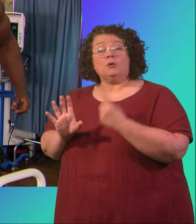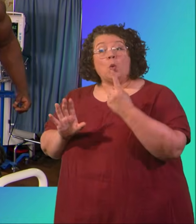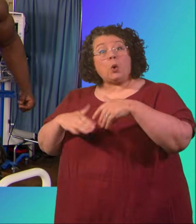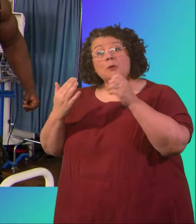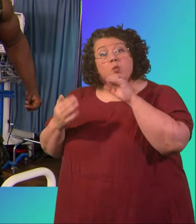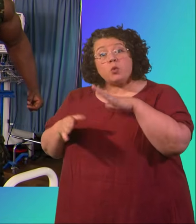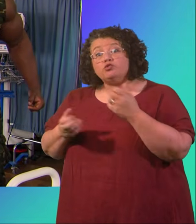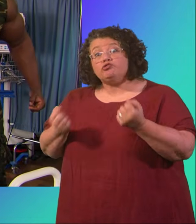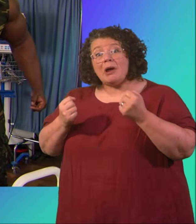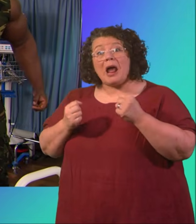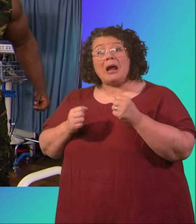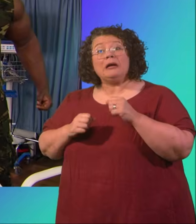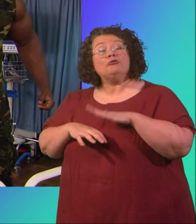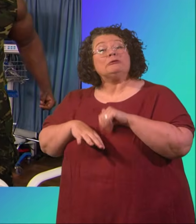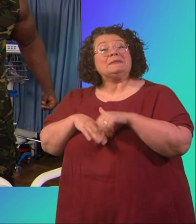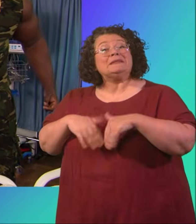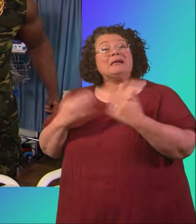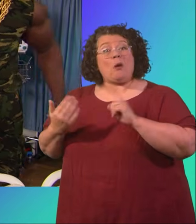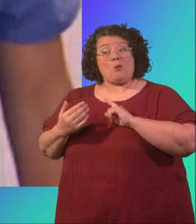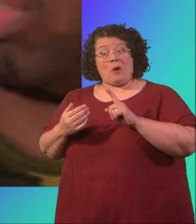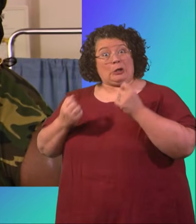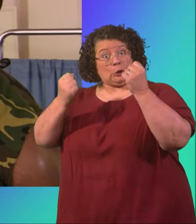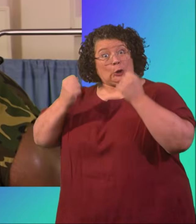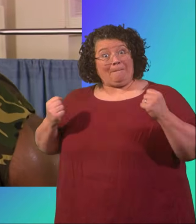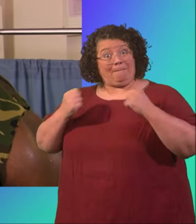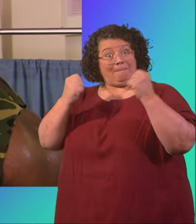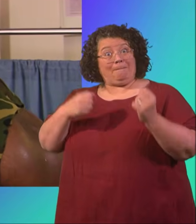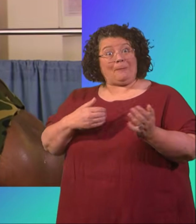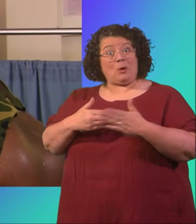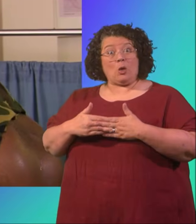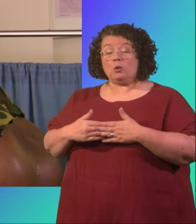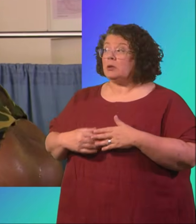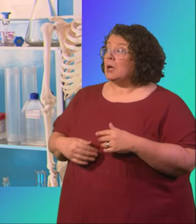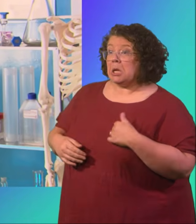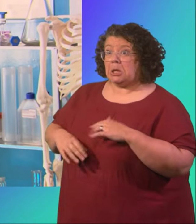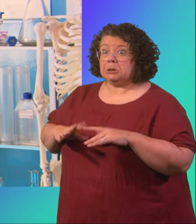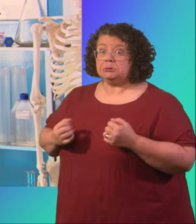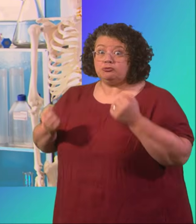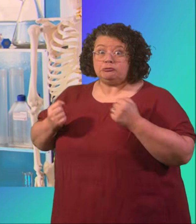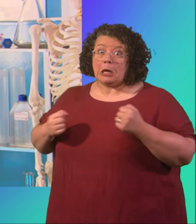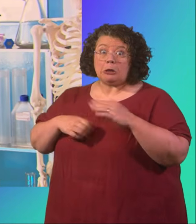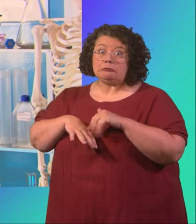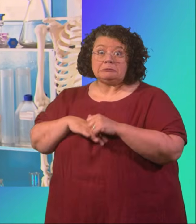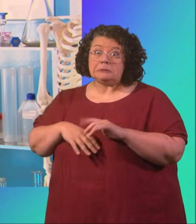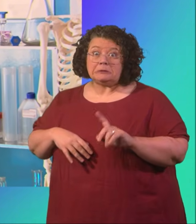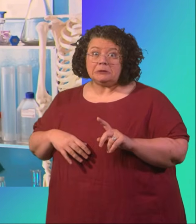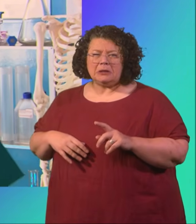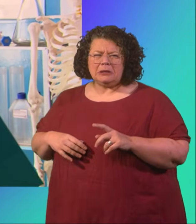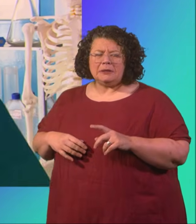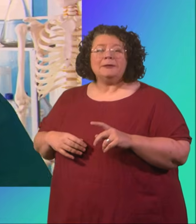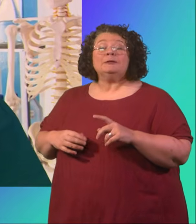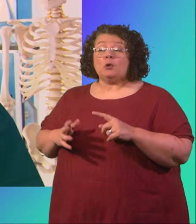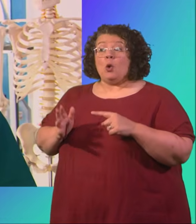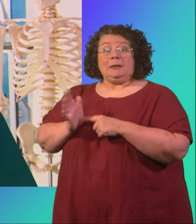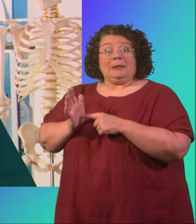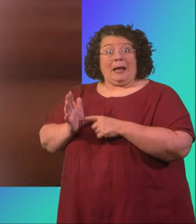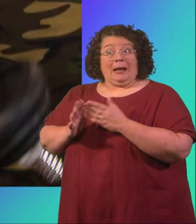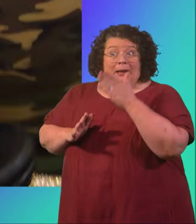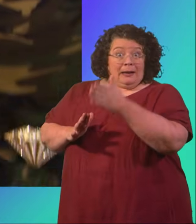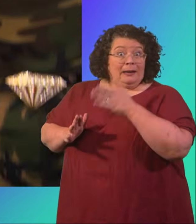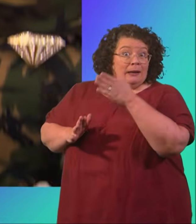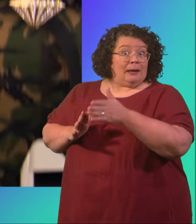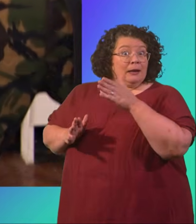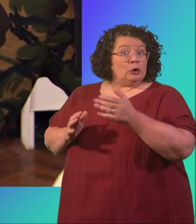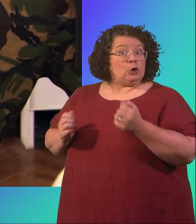because the gym's shut. I don't train on Christmas Day. Right, so when Tiny goes to the gym and lifts weights, what happens